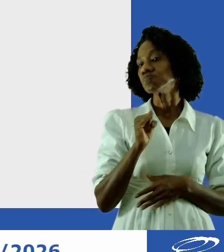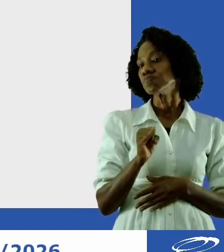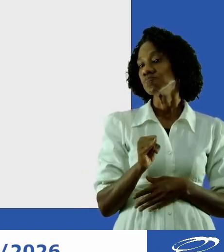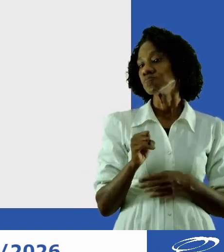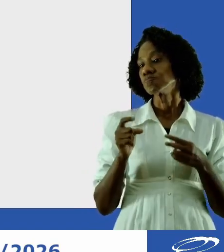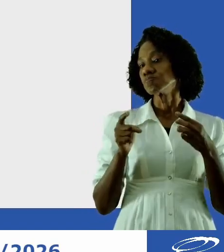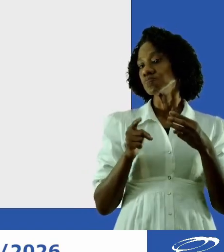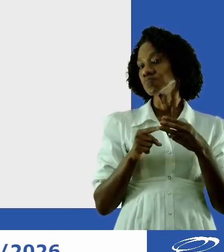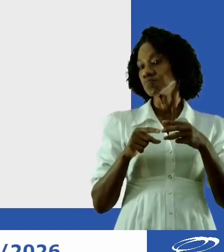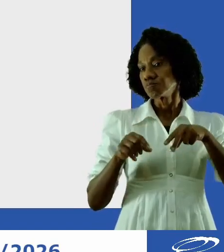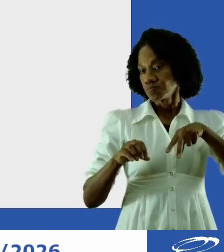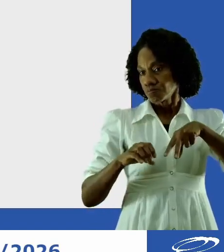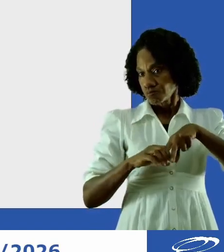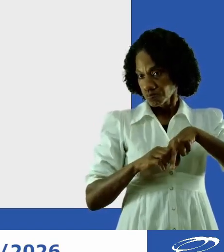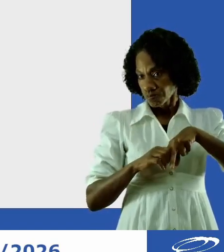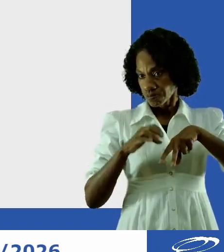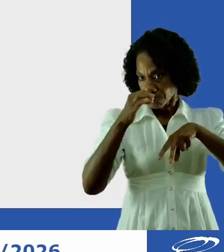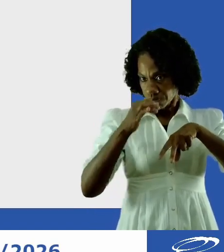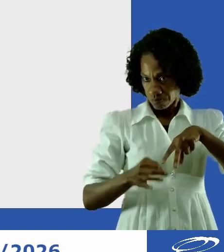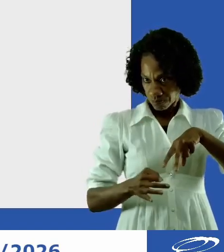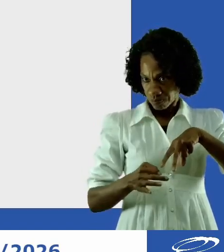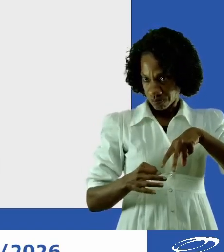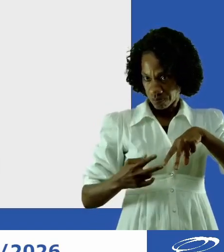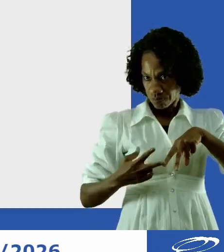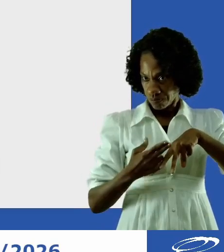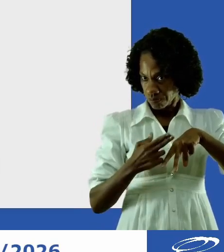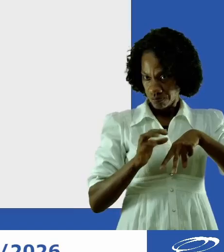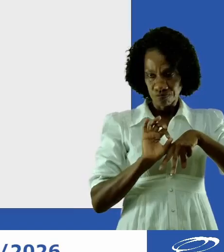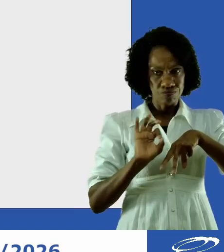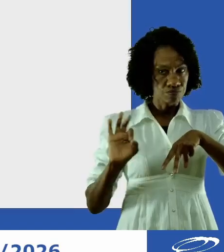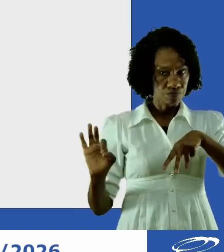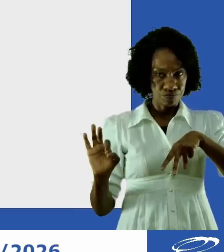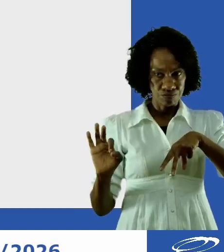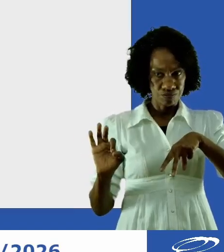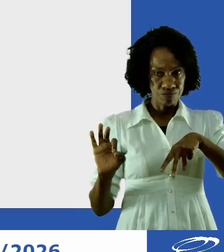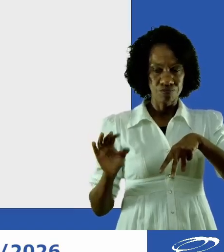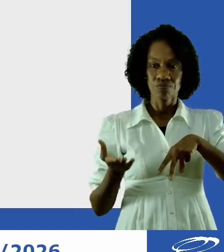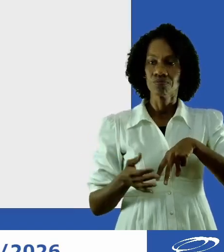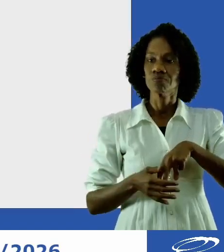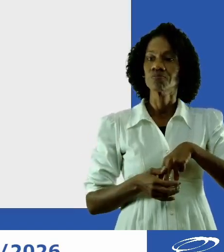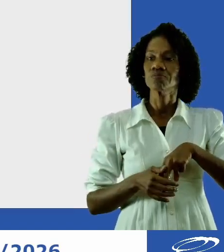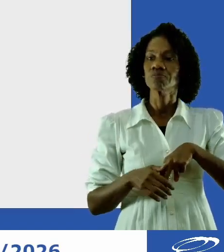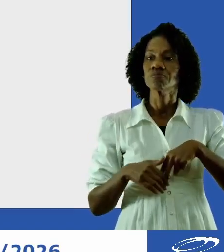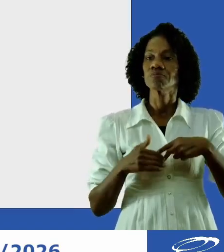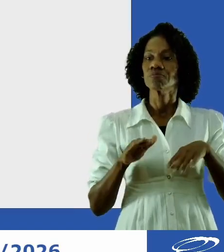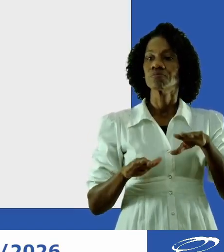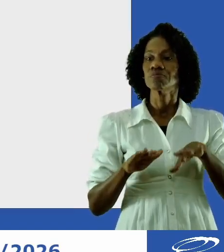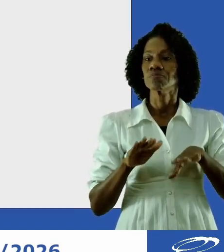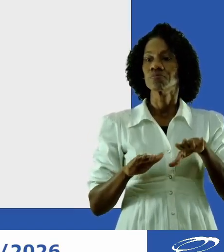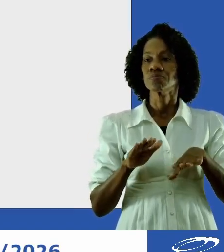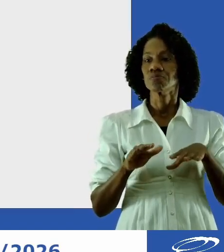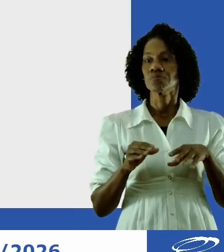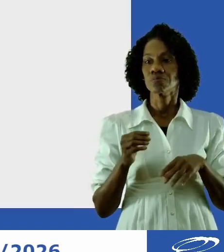4 weeks after the index arthroplasty, and late acute infections with less than 3 weeks of symptoms after an